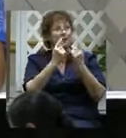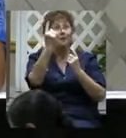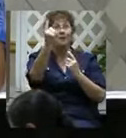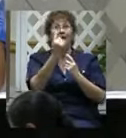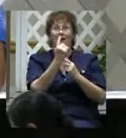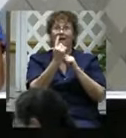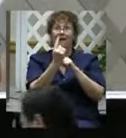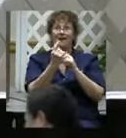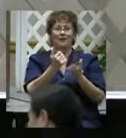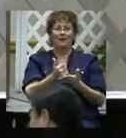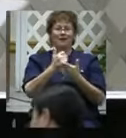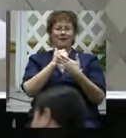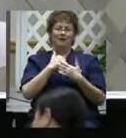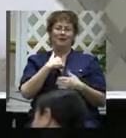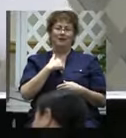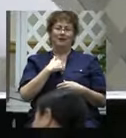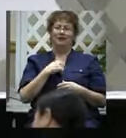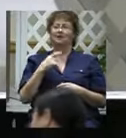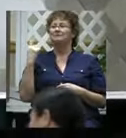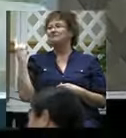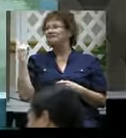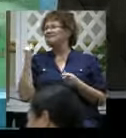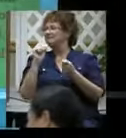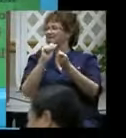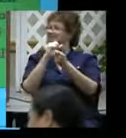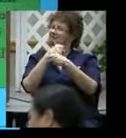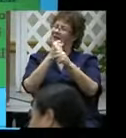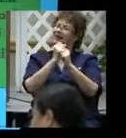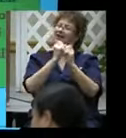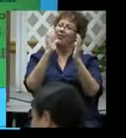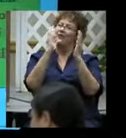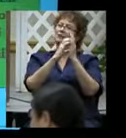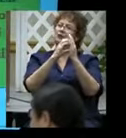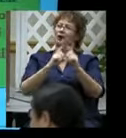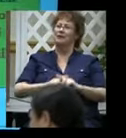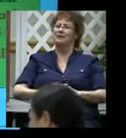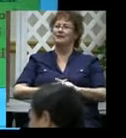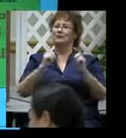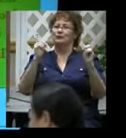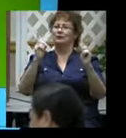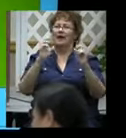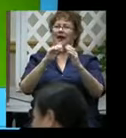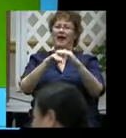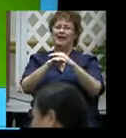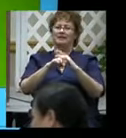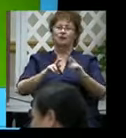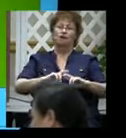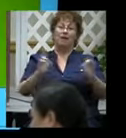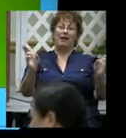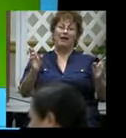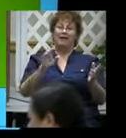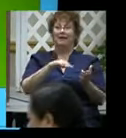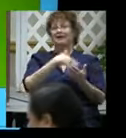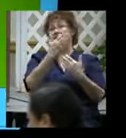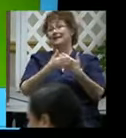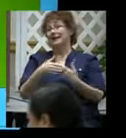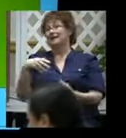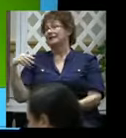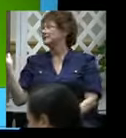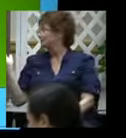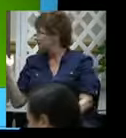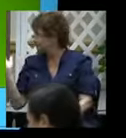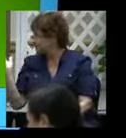So that's an example of making a document language access ready. Another example, very briefly, is sometimes we get into creating a lot